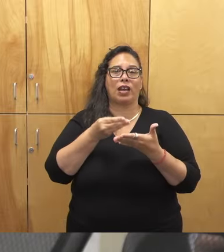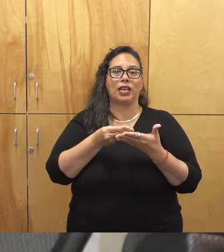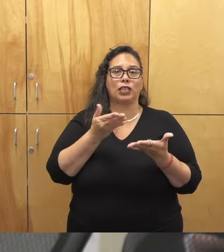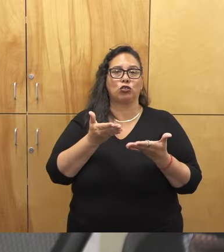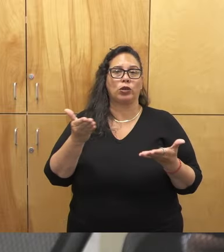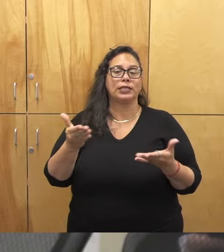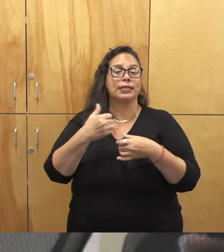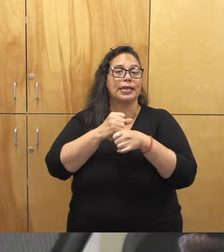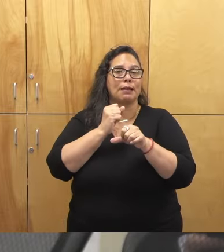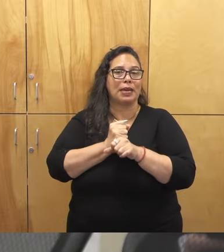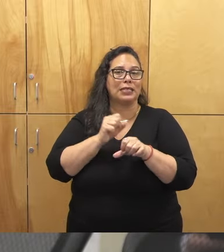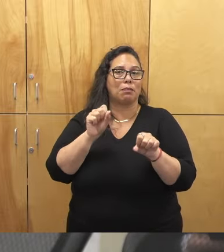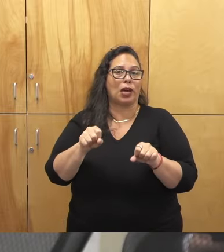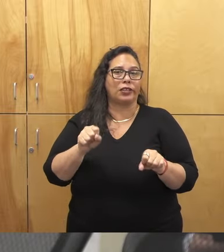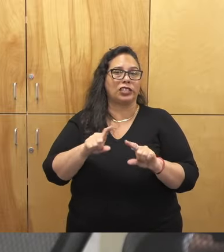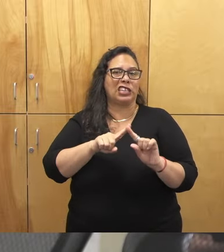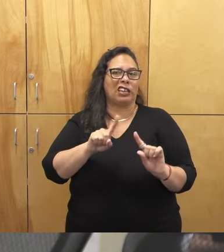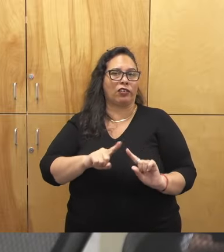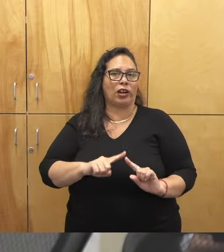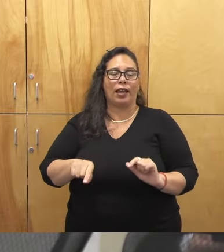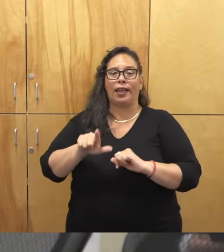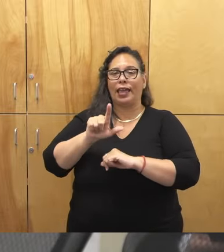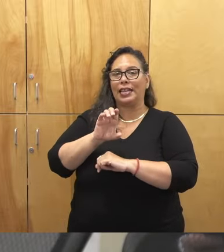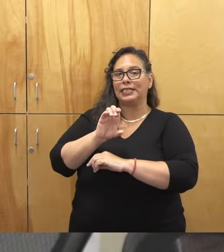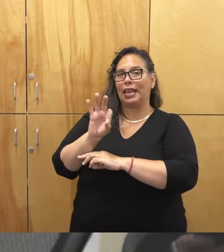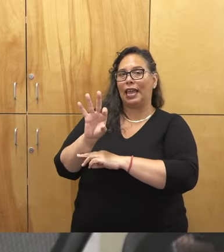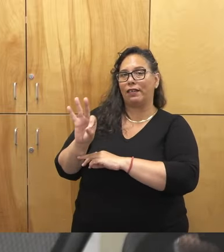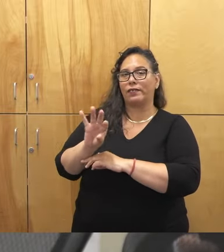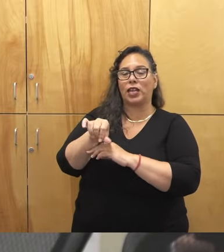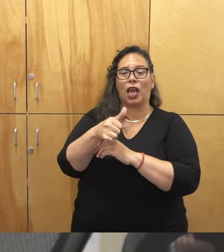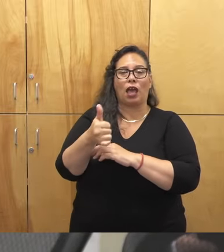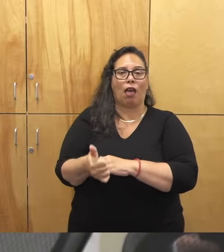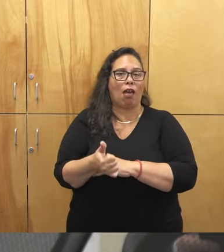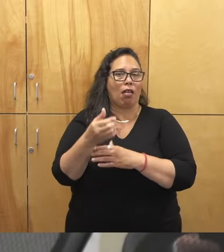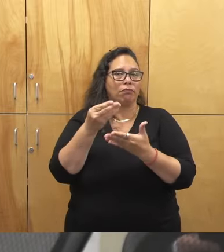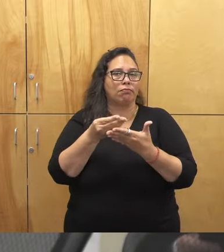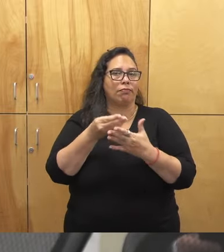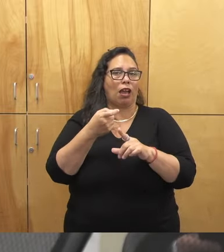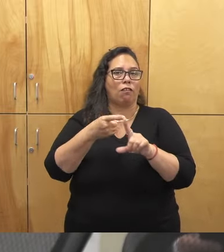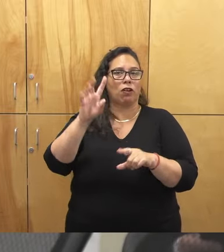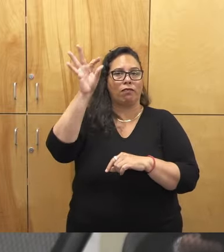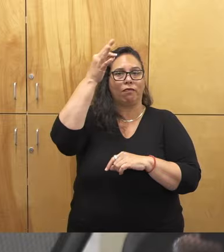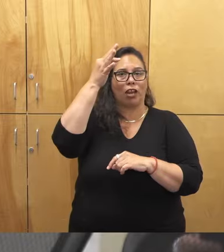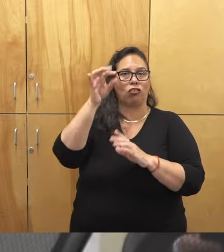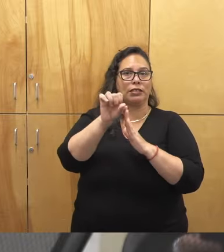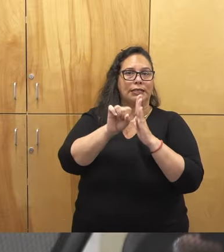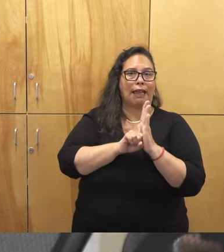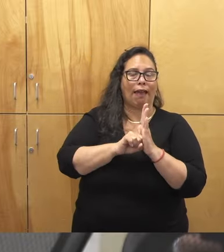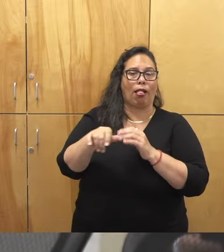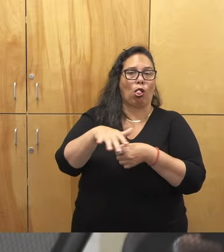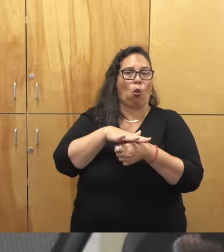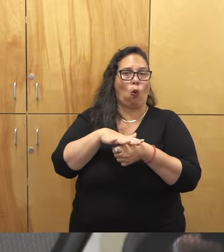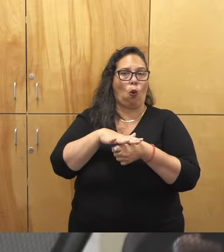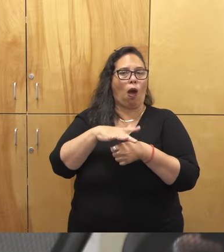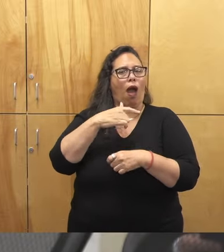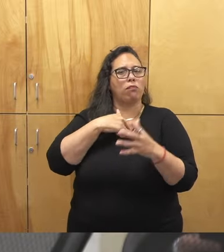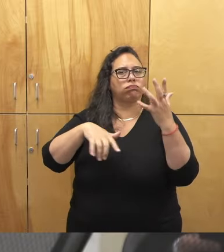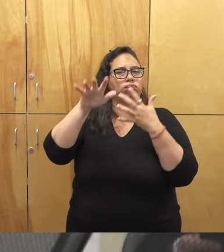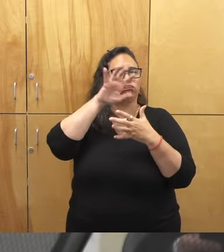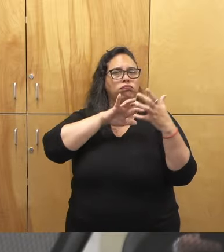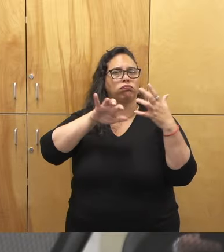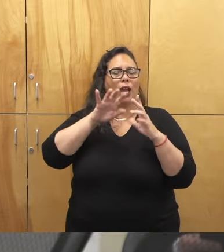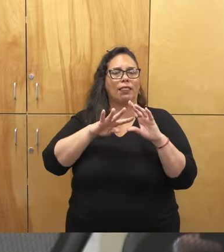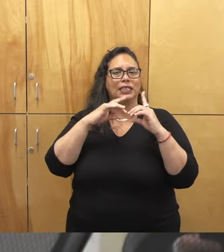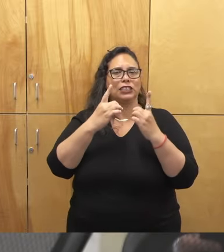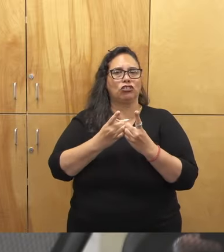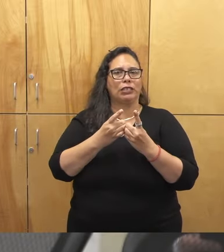it possible to differentiate between LCFF and other sources of funding from federal, state, and local. So I'm confused by the